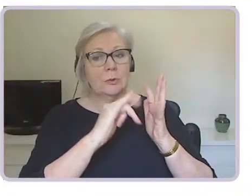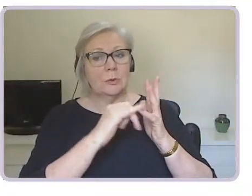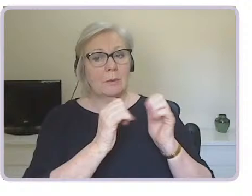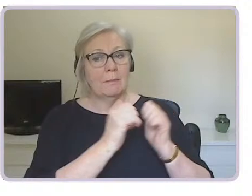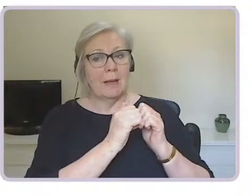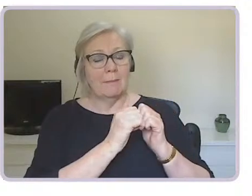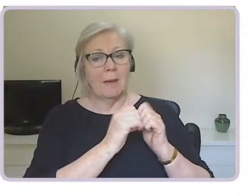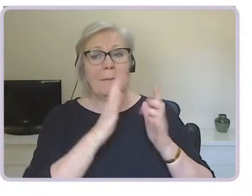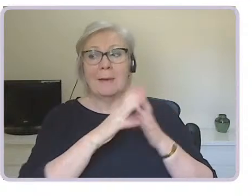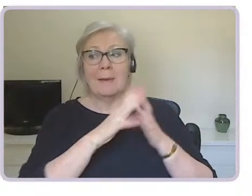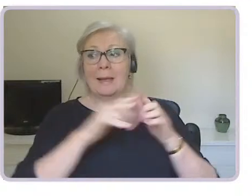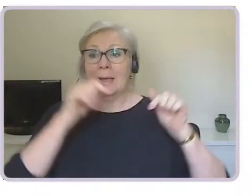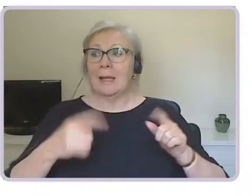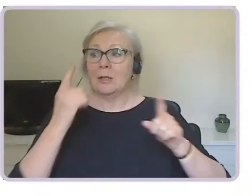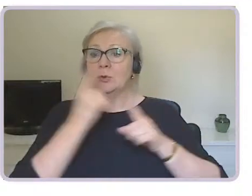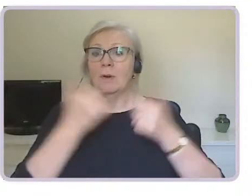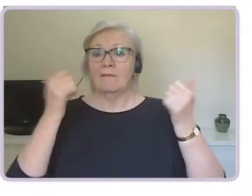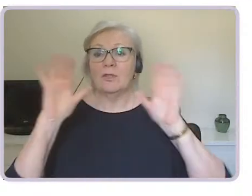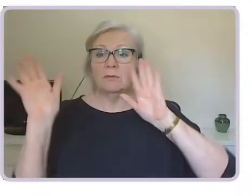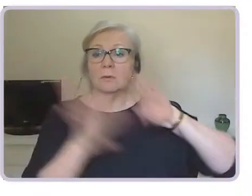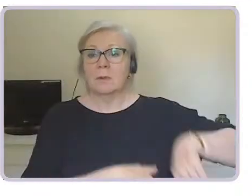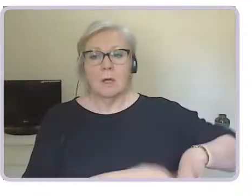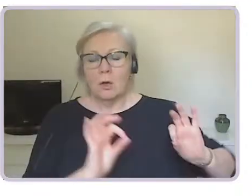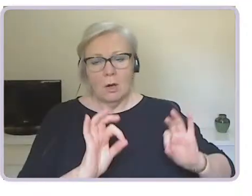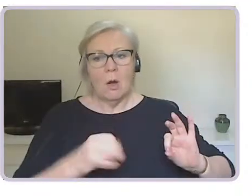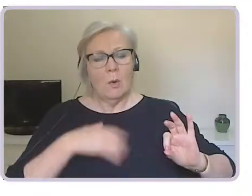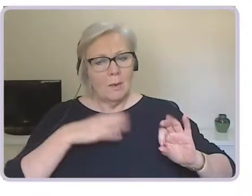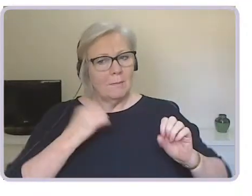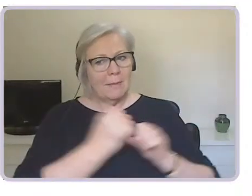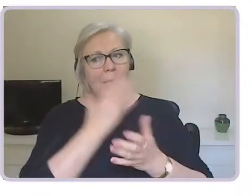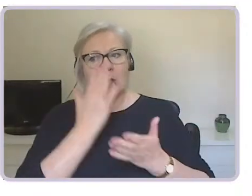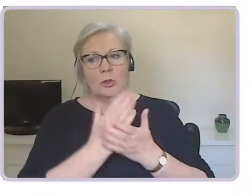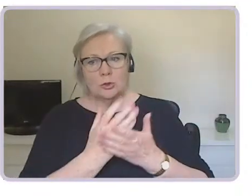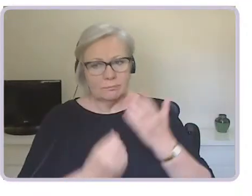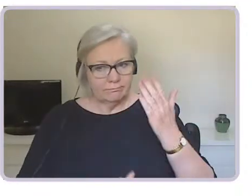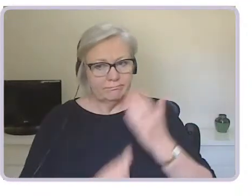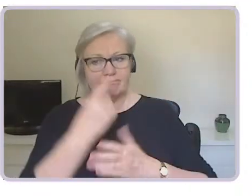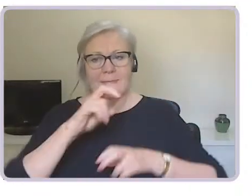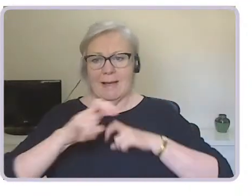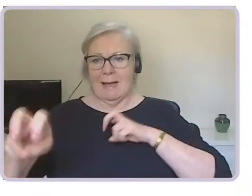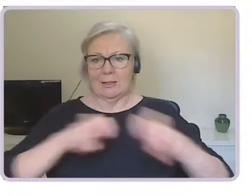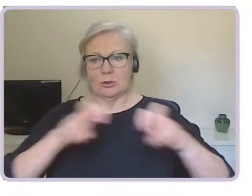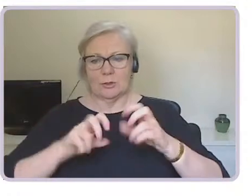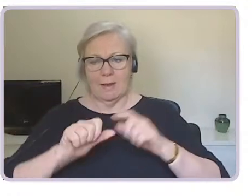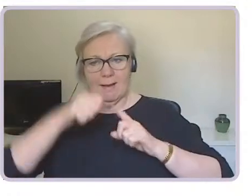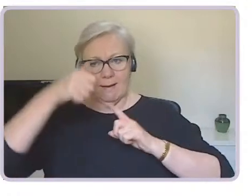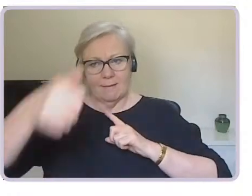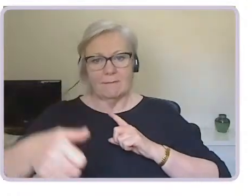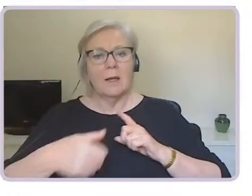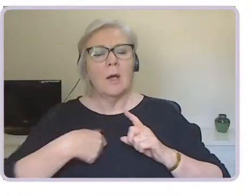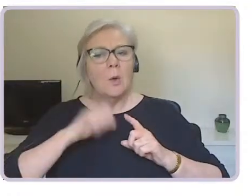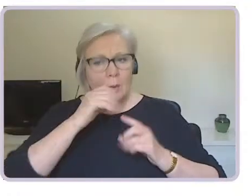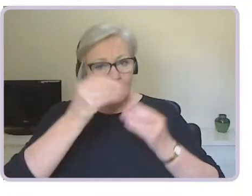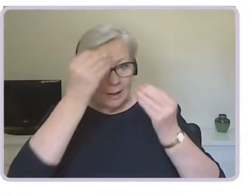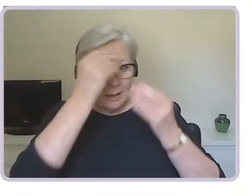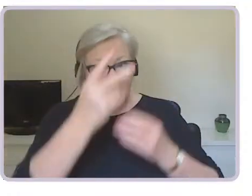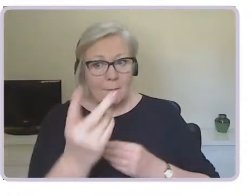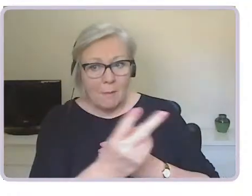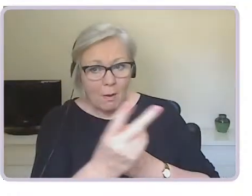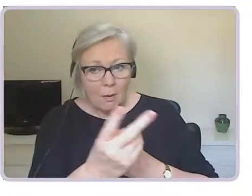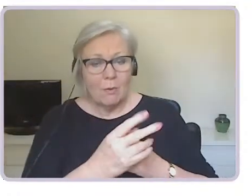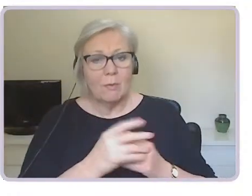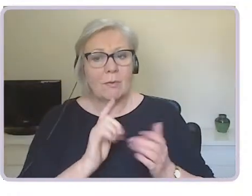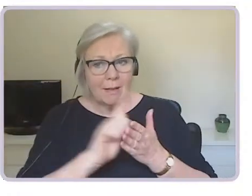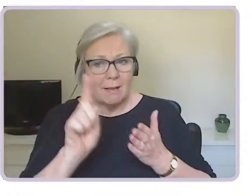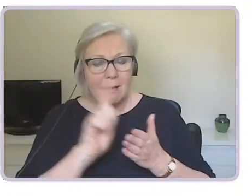We want to make sure that action comes from this. So we will come back to you both later on when